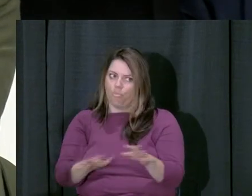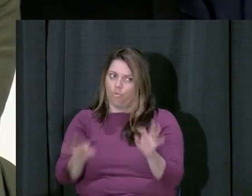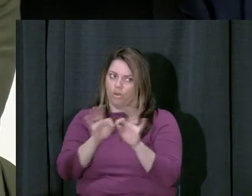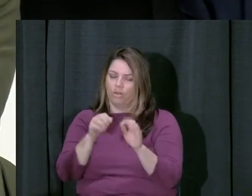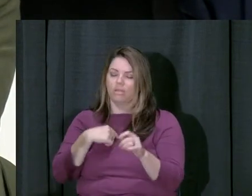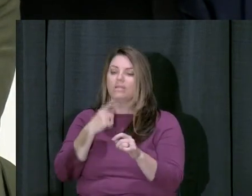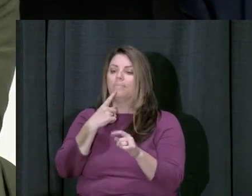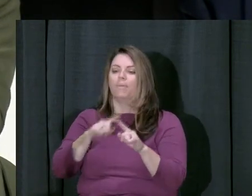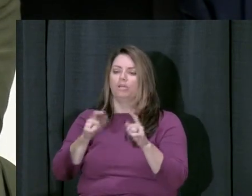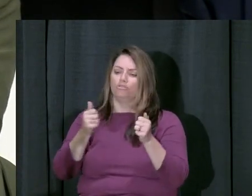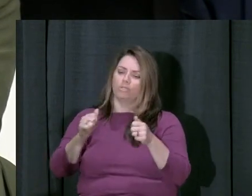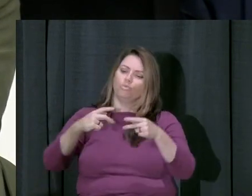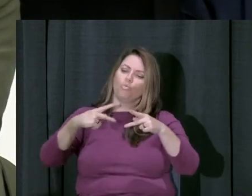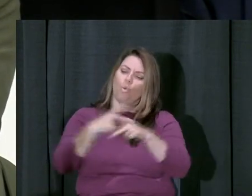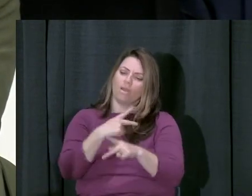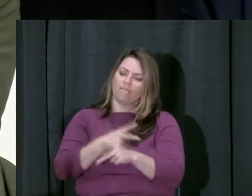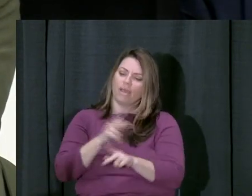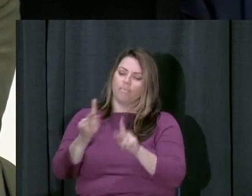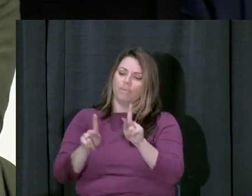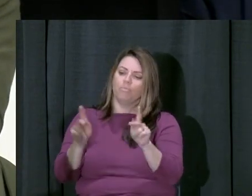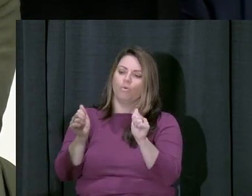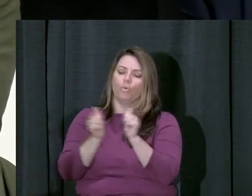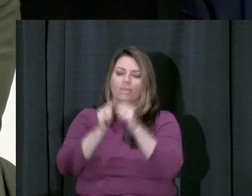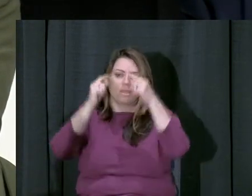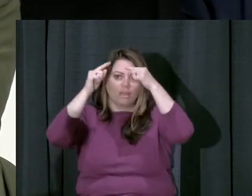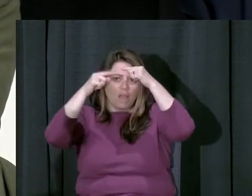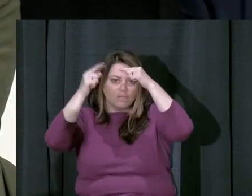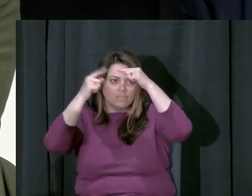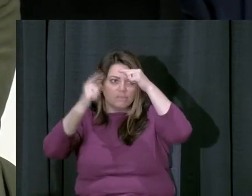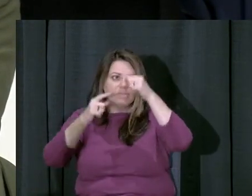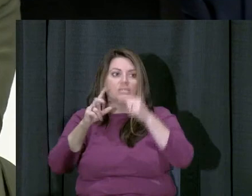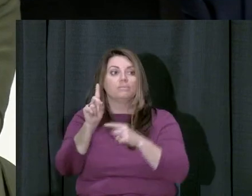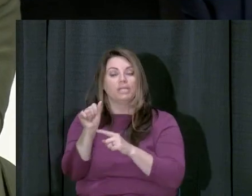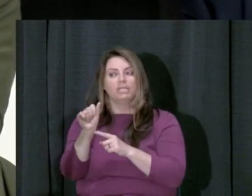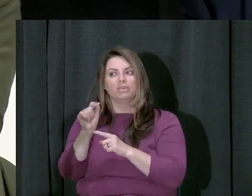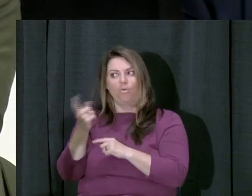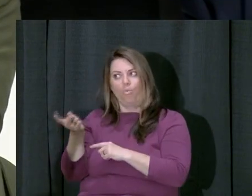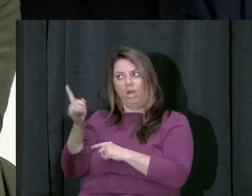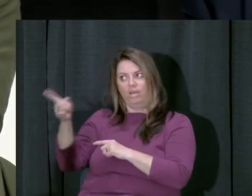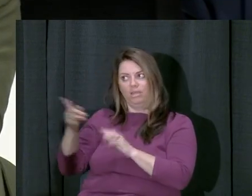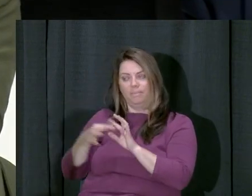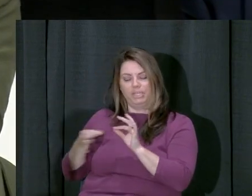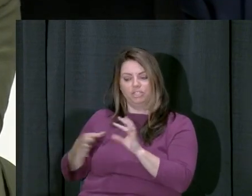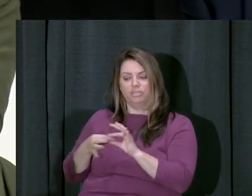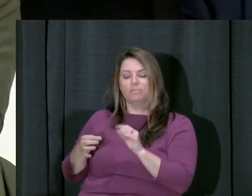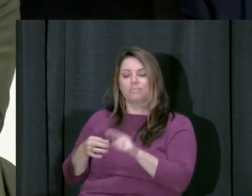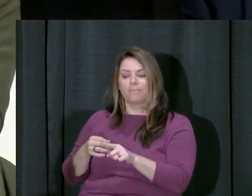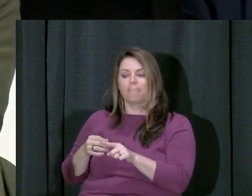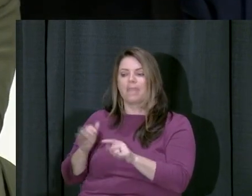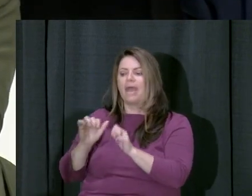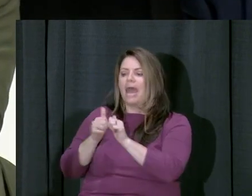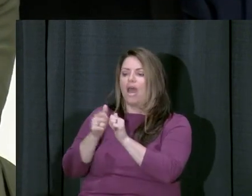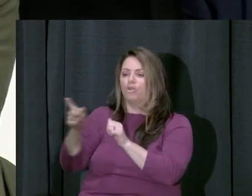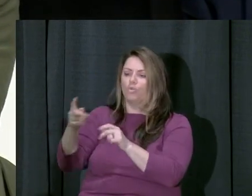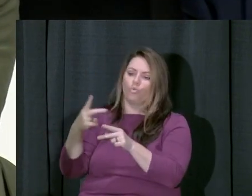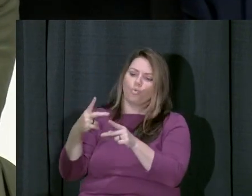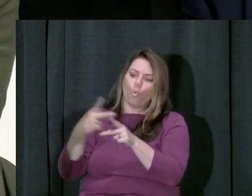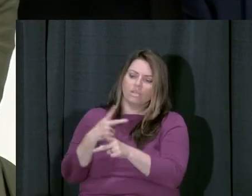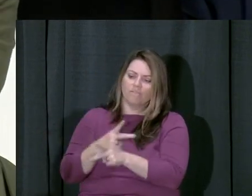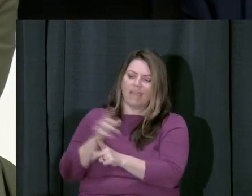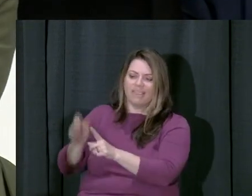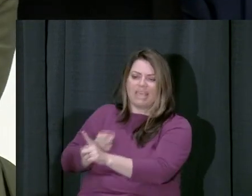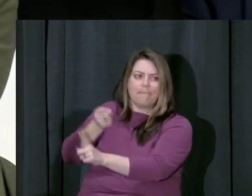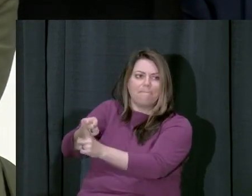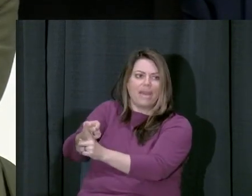terms of quantifying people with cognitive language learning disabilities, one of the things that you'd have mentioned was the fact that, you know, how can you quantify the impact or